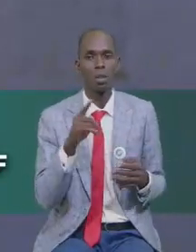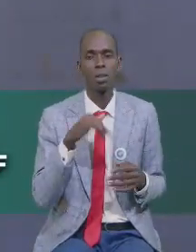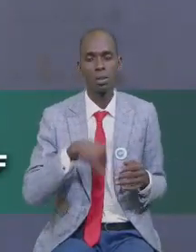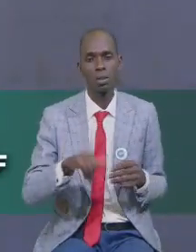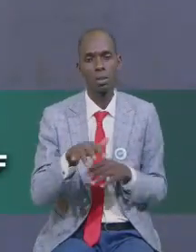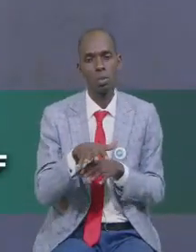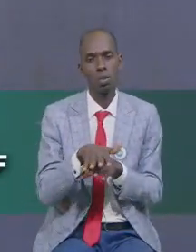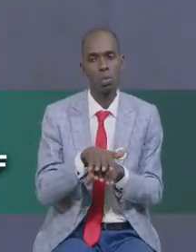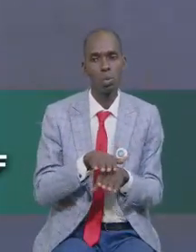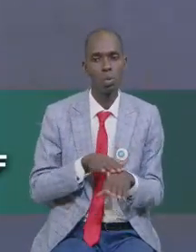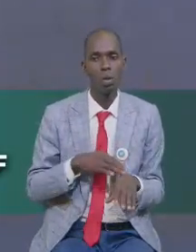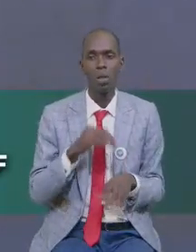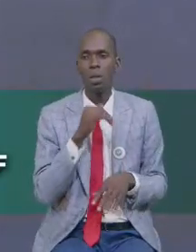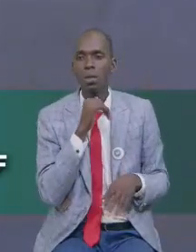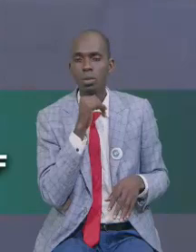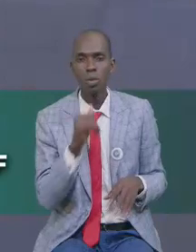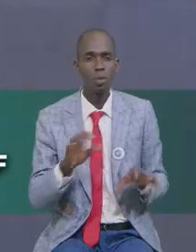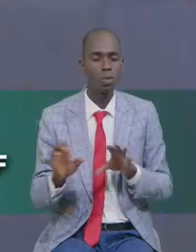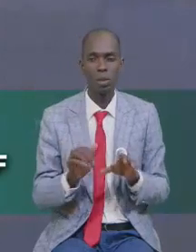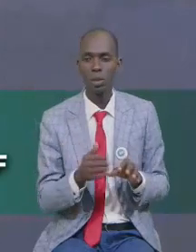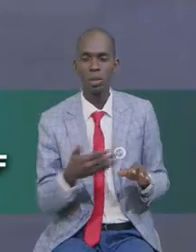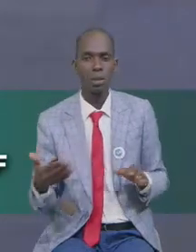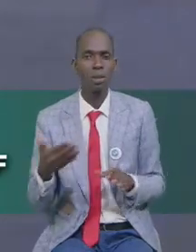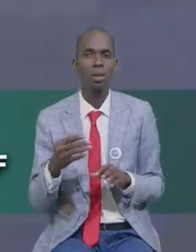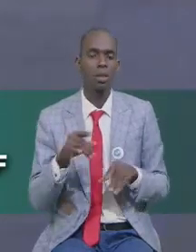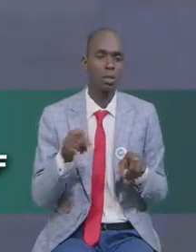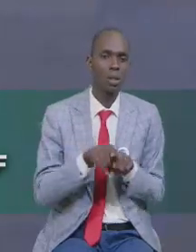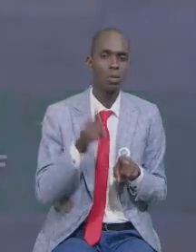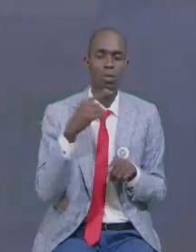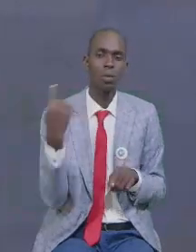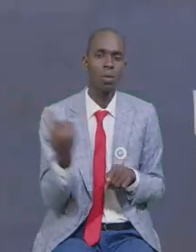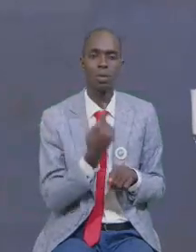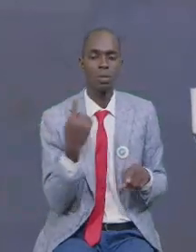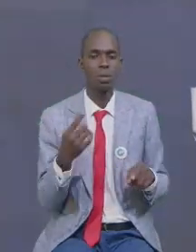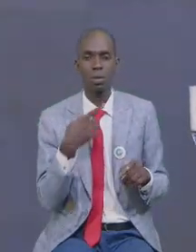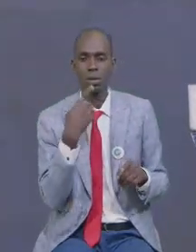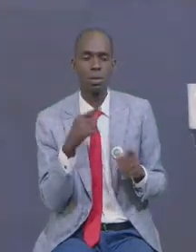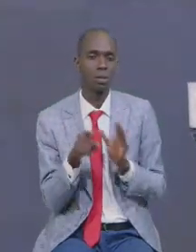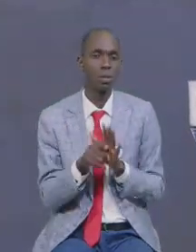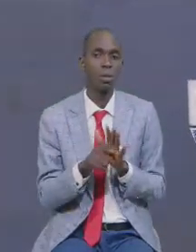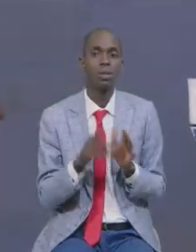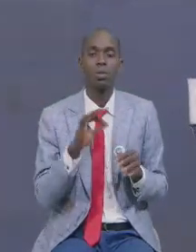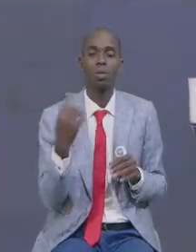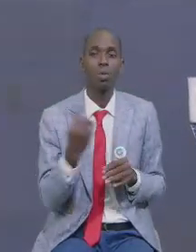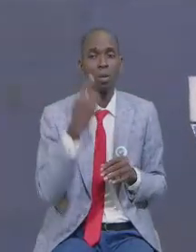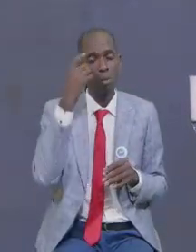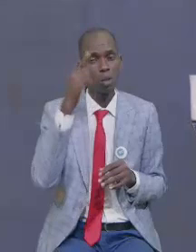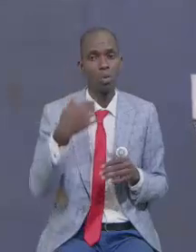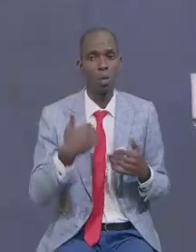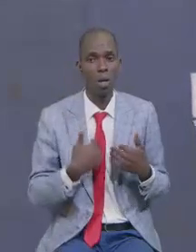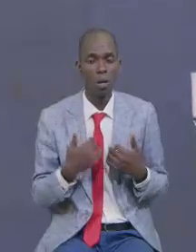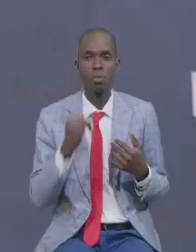lethargic, you're not going to say anything or do anything like you always did. The only part you have is to, you know, come to